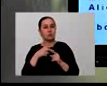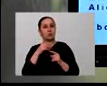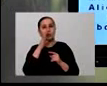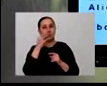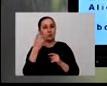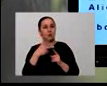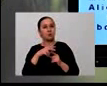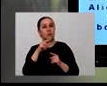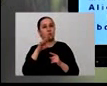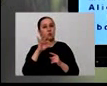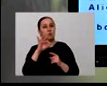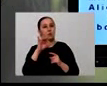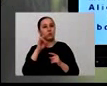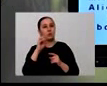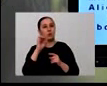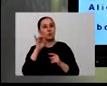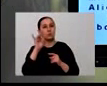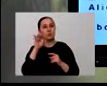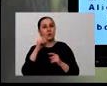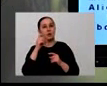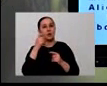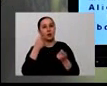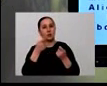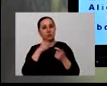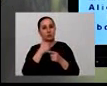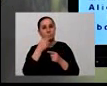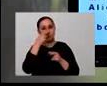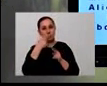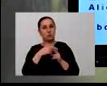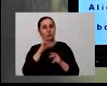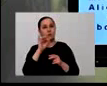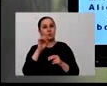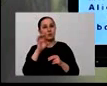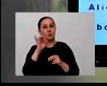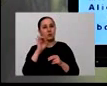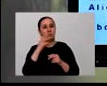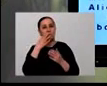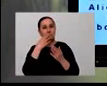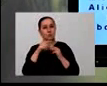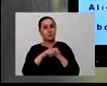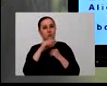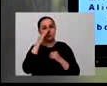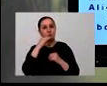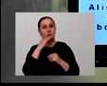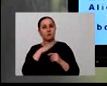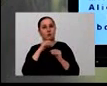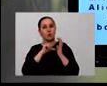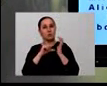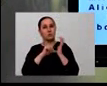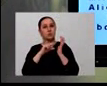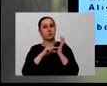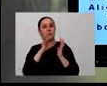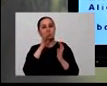Doniyolbey Hakimbeyning ukasi 40-50 yoshlarda. Ibrohim Inoq so'ngra otalik bo'lgan 60-70